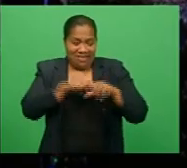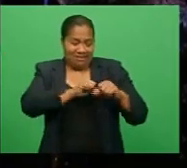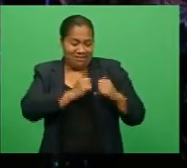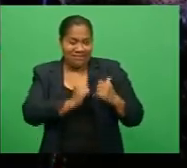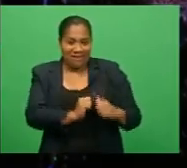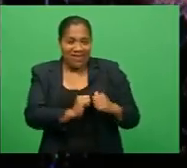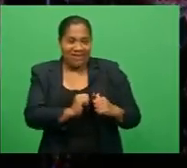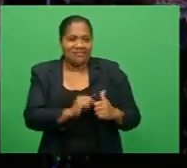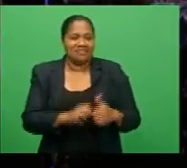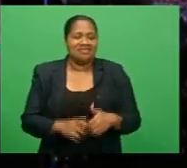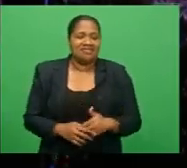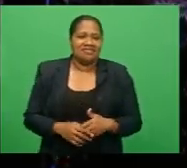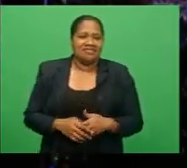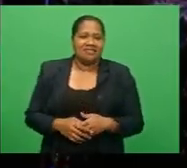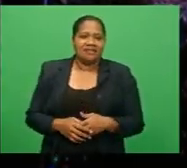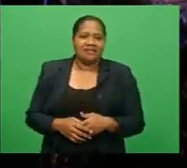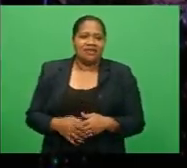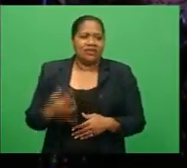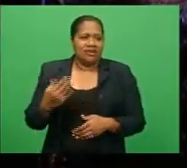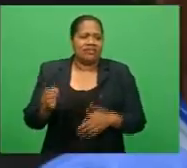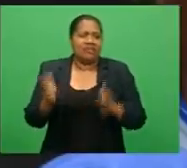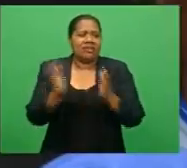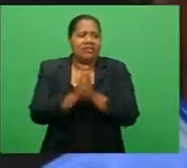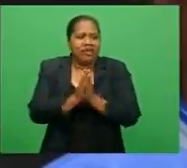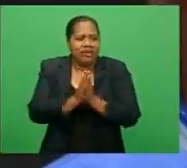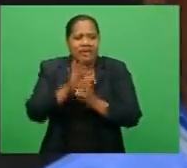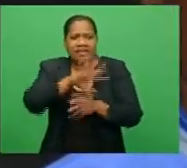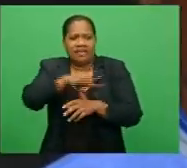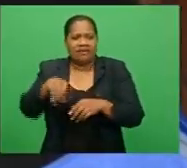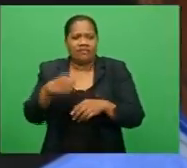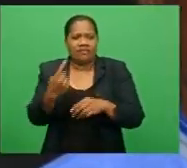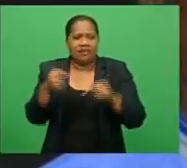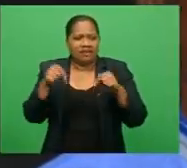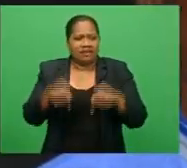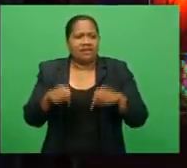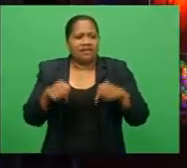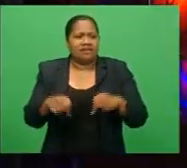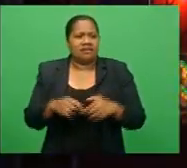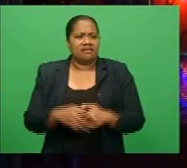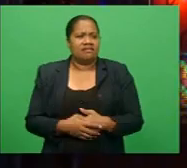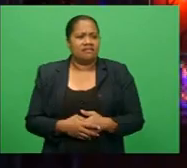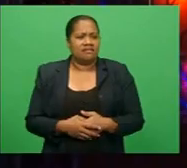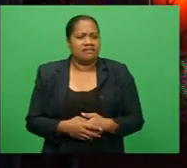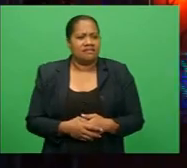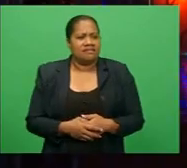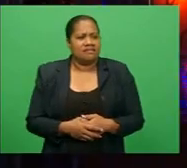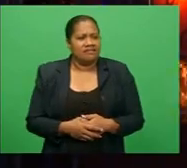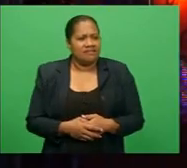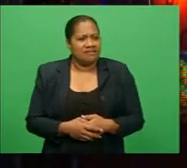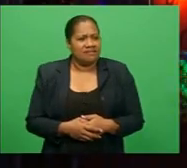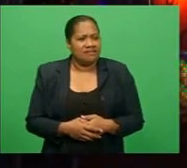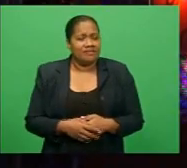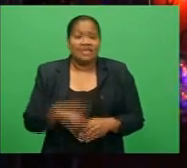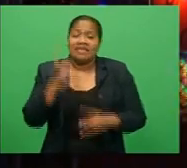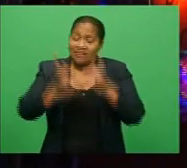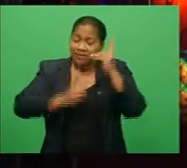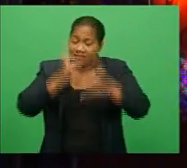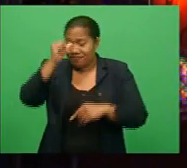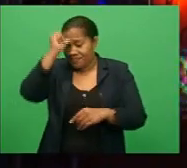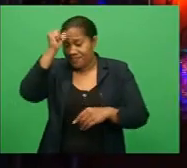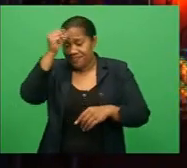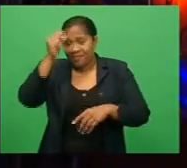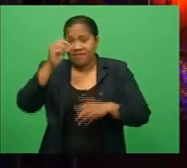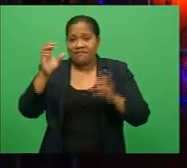you have fair with everybody and have compassion with everybody. And Diwali is the Indian festival of